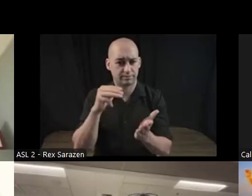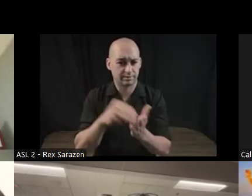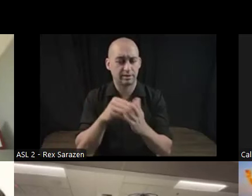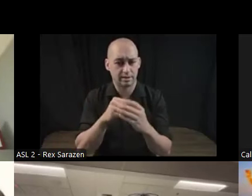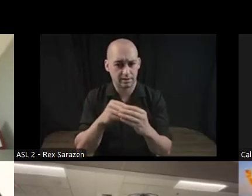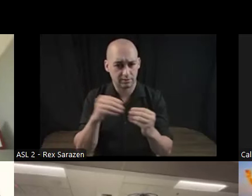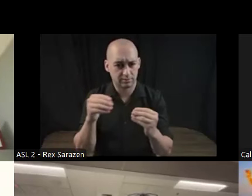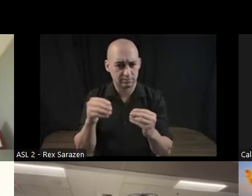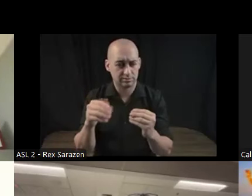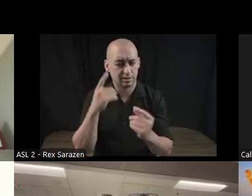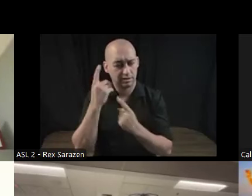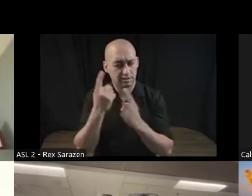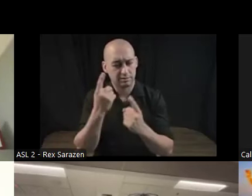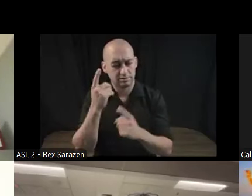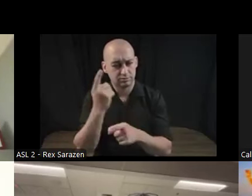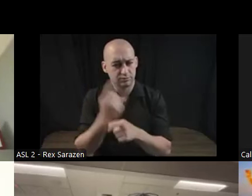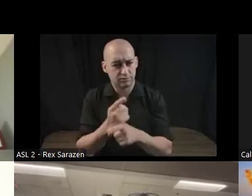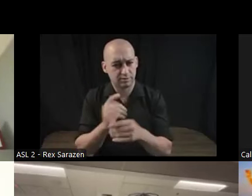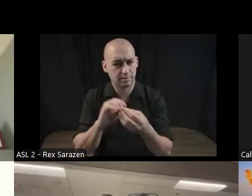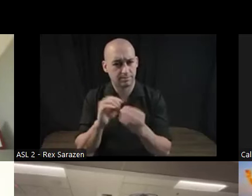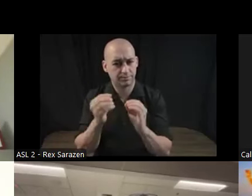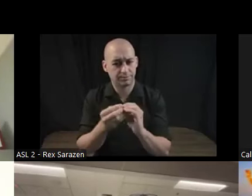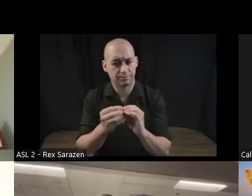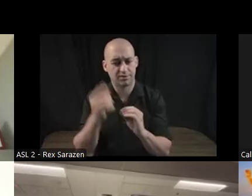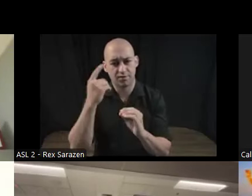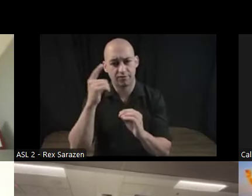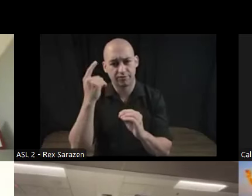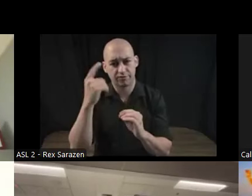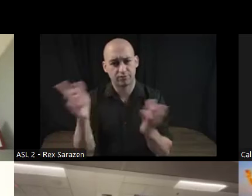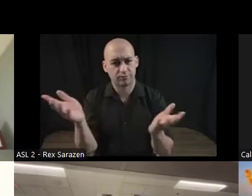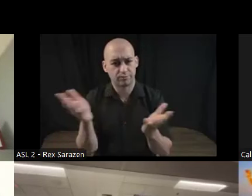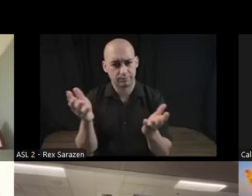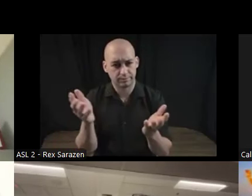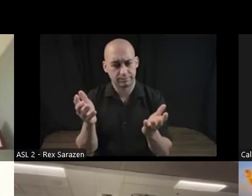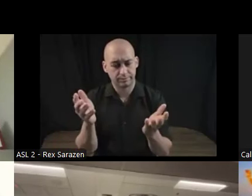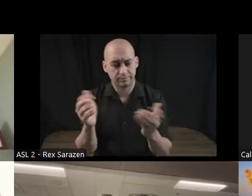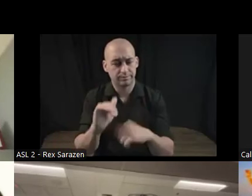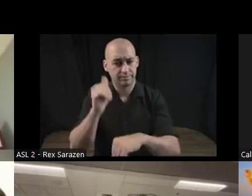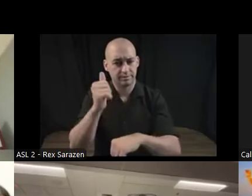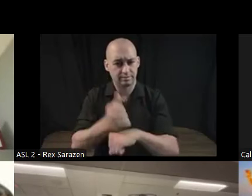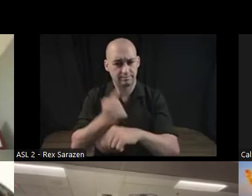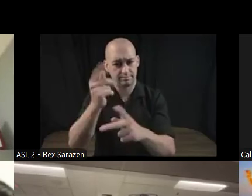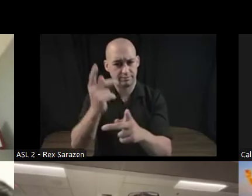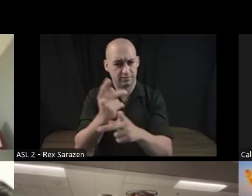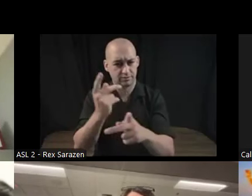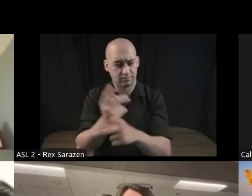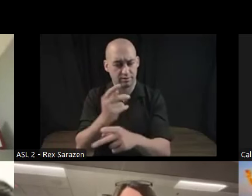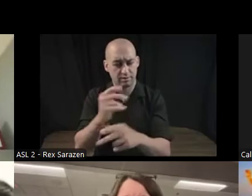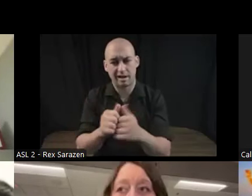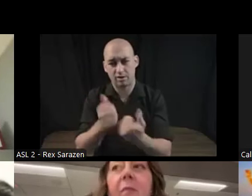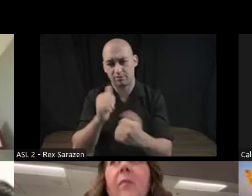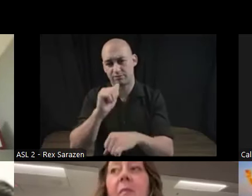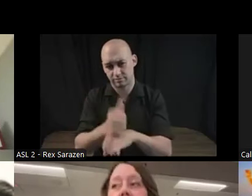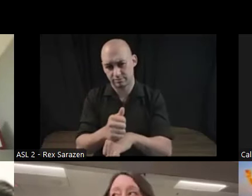Claire, if I got that wrong, you can correct me, but to implement, to figure out how to implement and how to bring